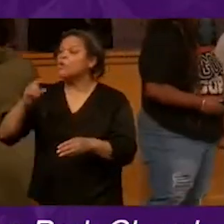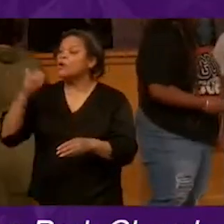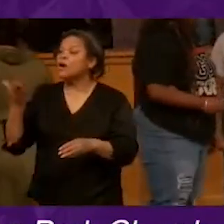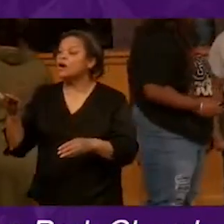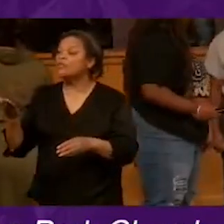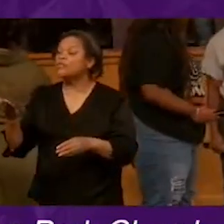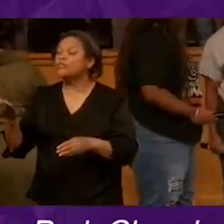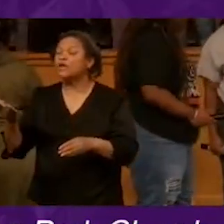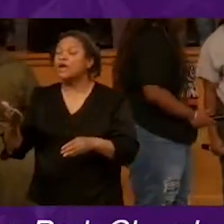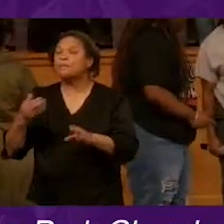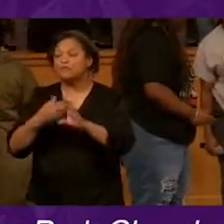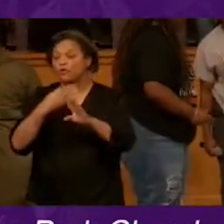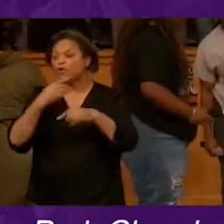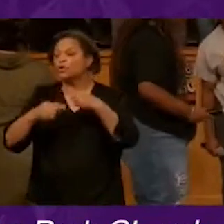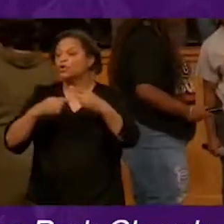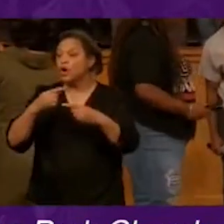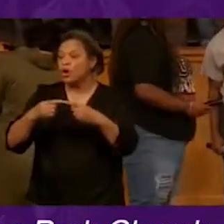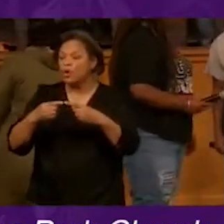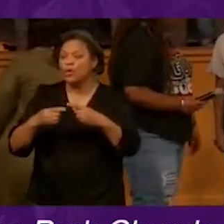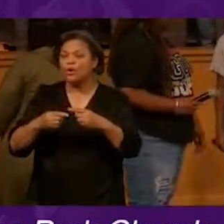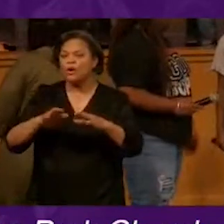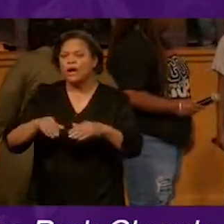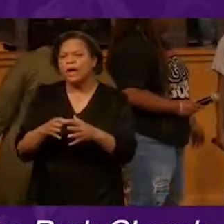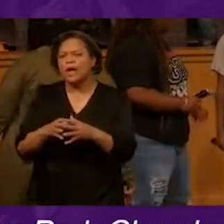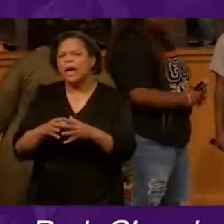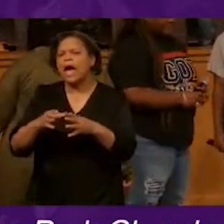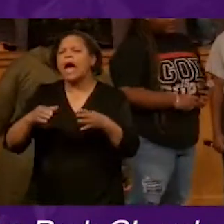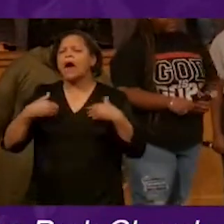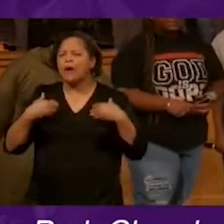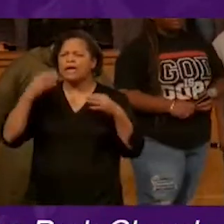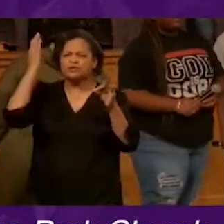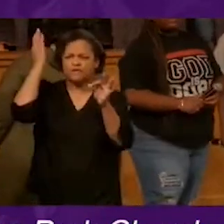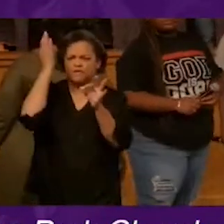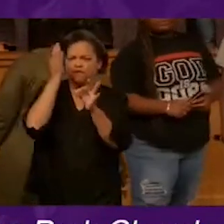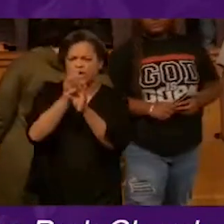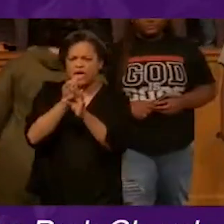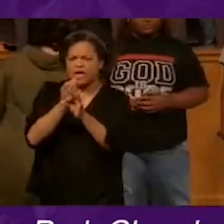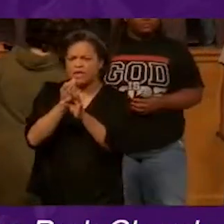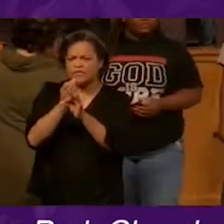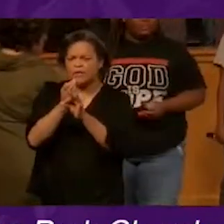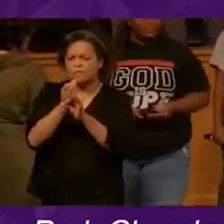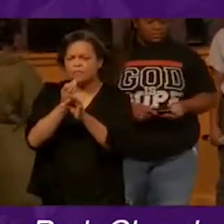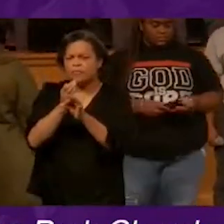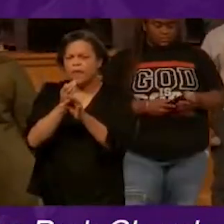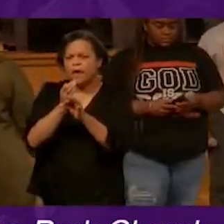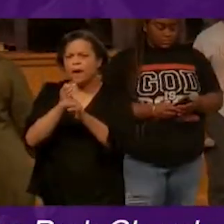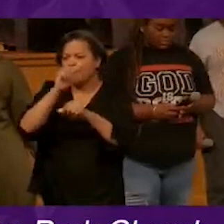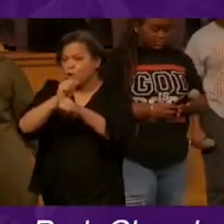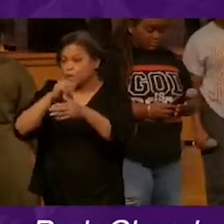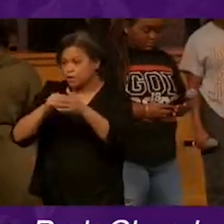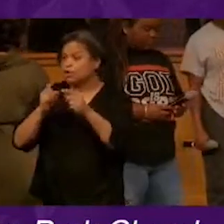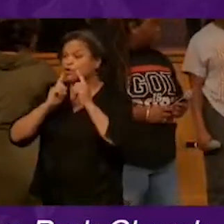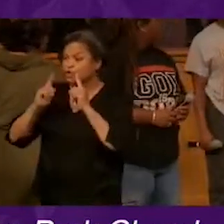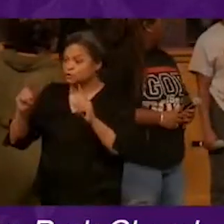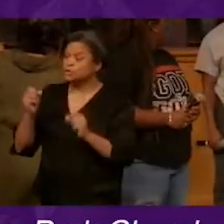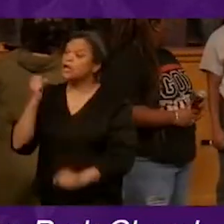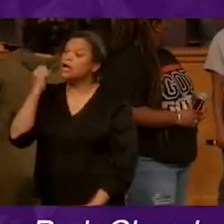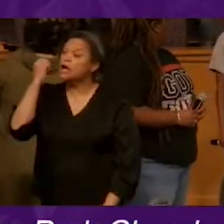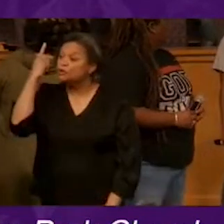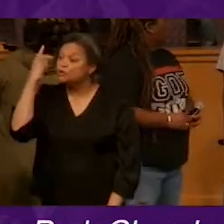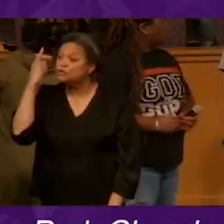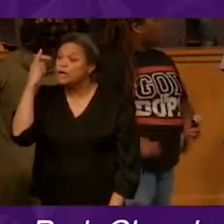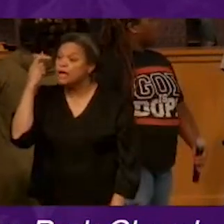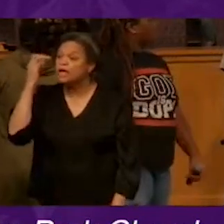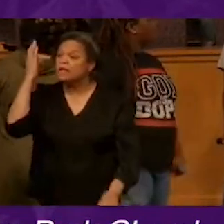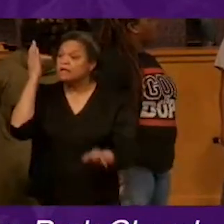you're a dynamic woman of God. How has your faith played into you, your success? Understanding that